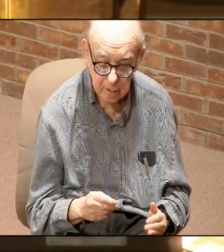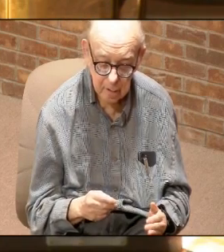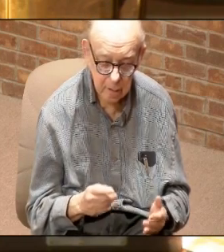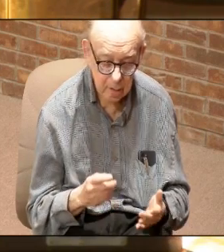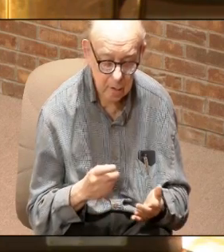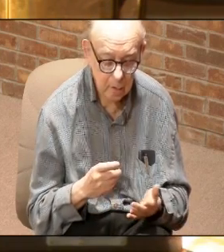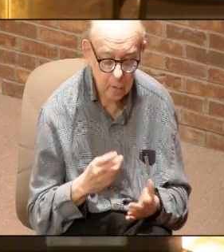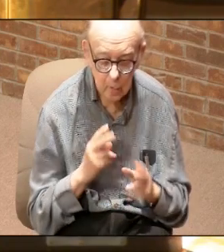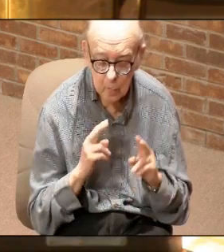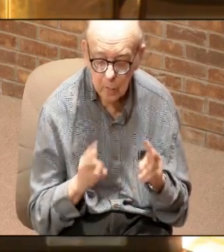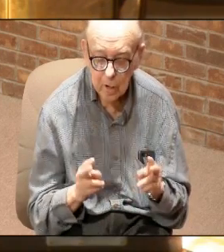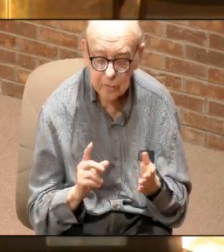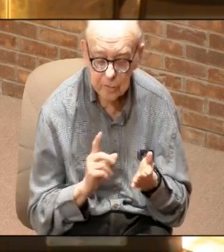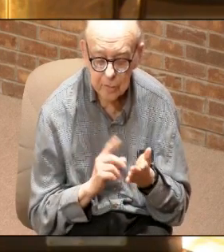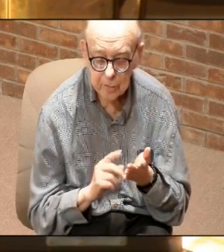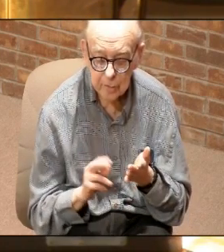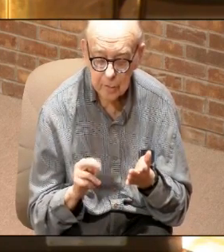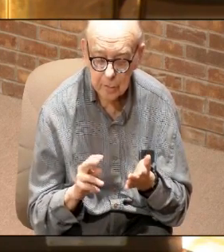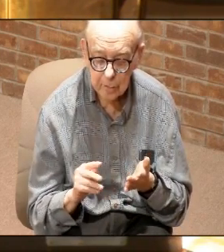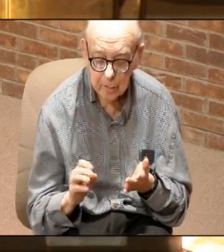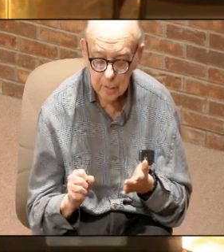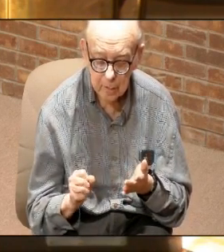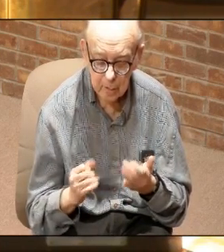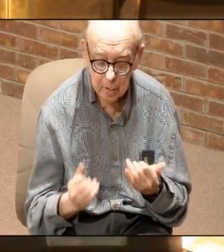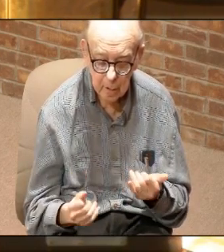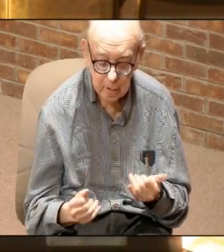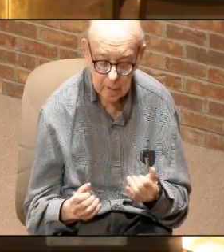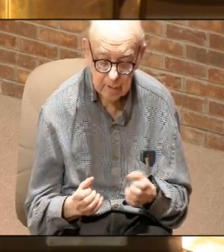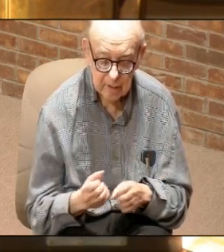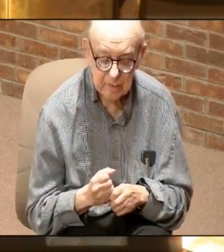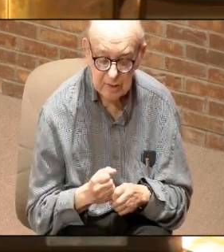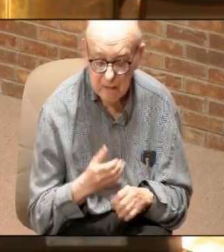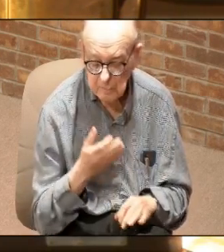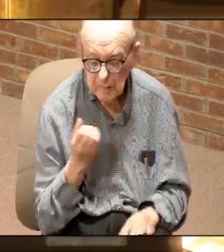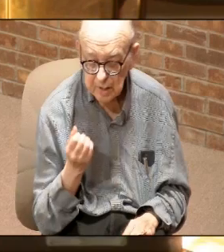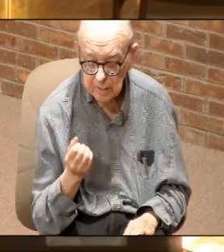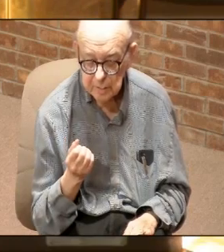Watch the news. Now, it's gotten better